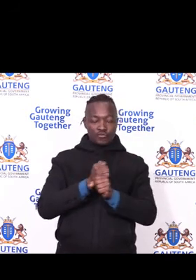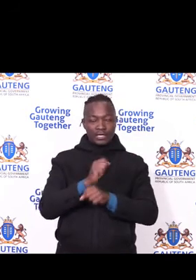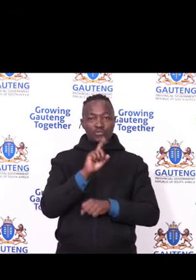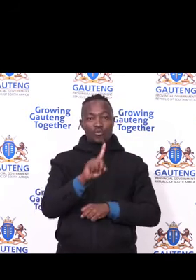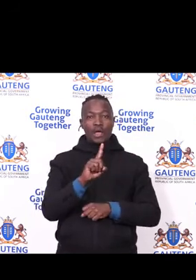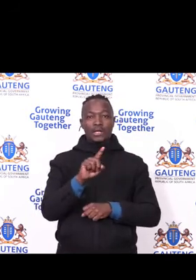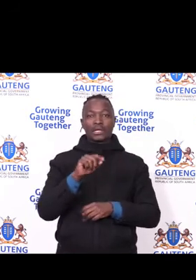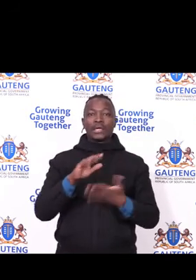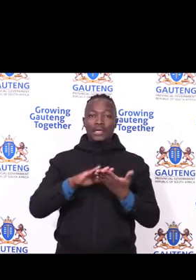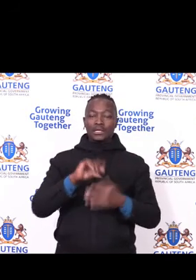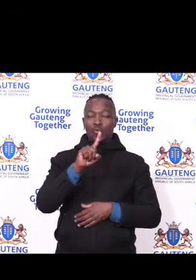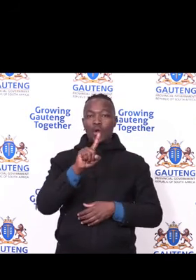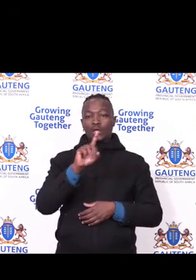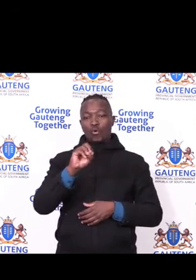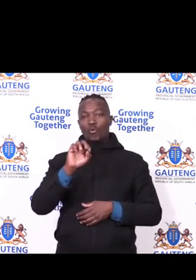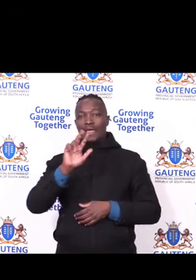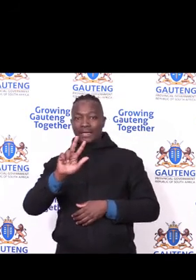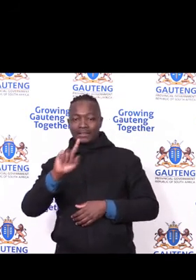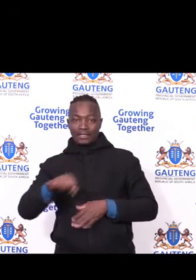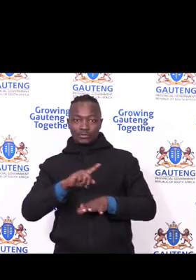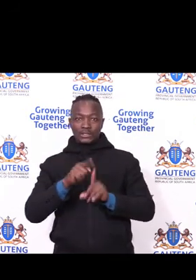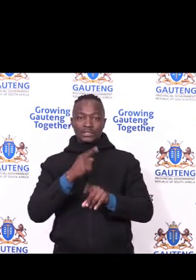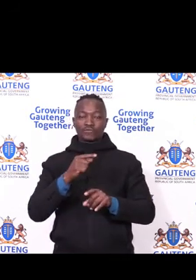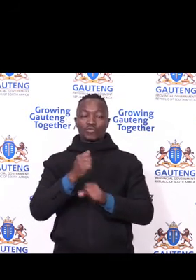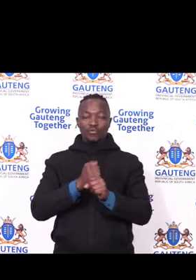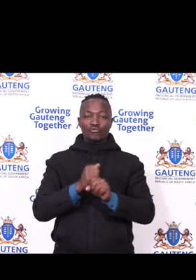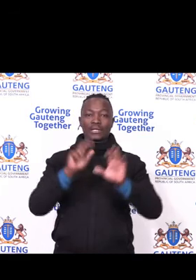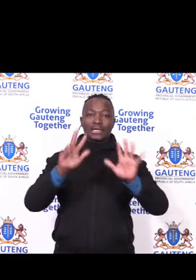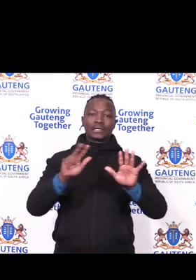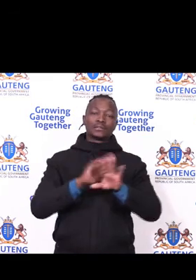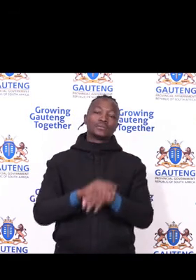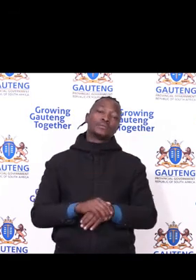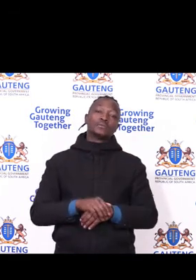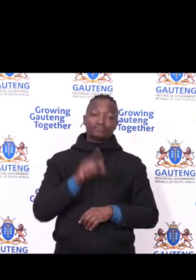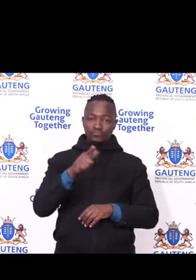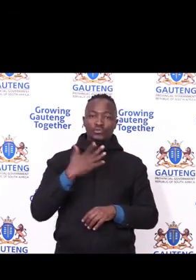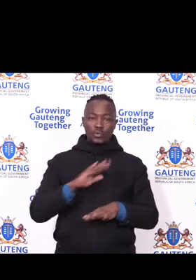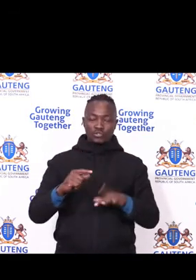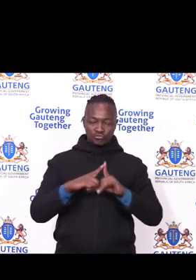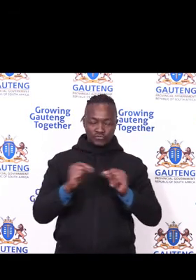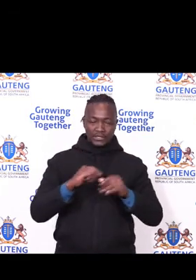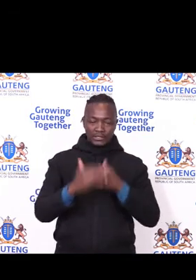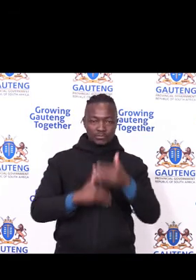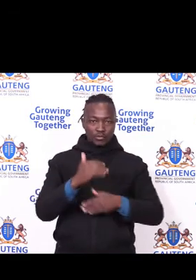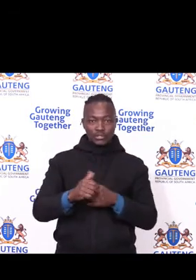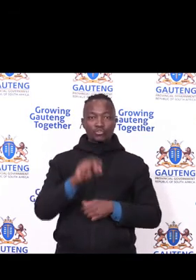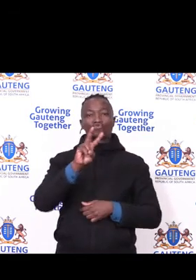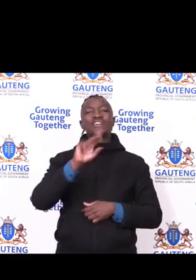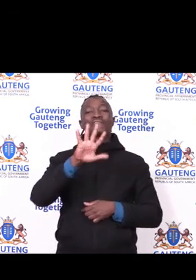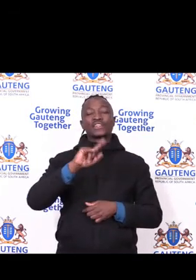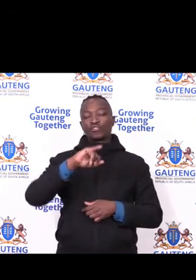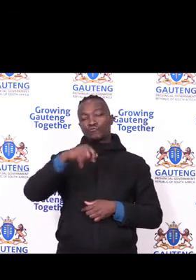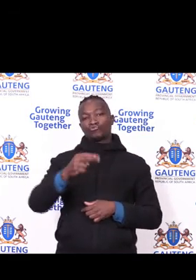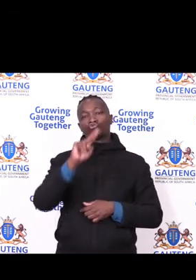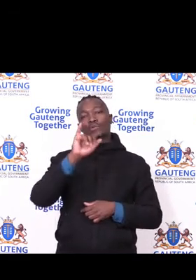and 108,000 is for grade 8. We intend to conclude this process on the 25th of July, and we are